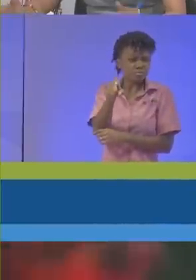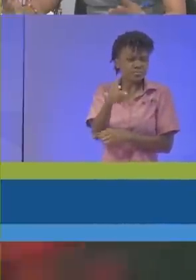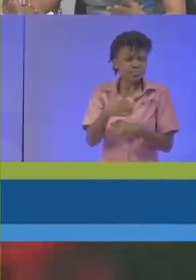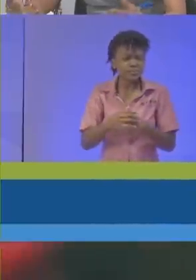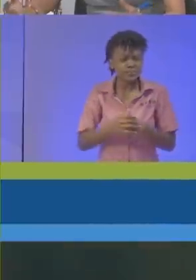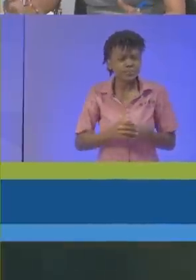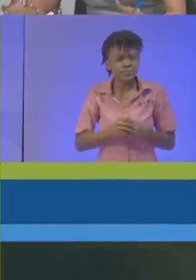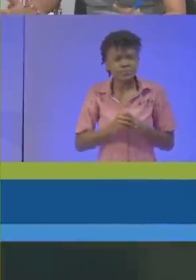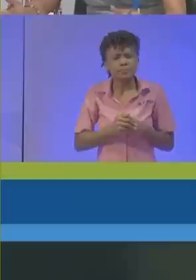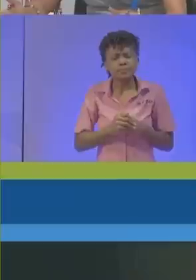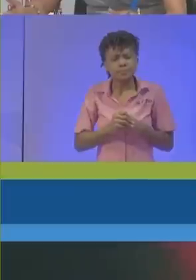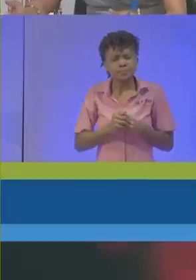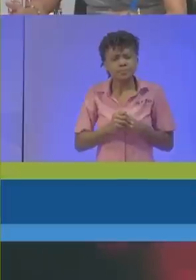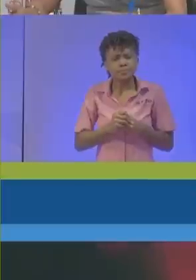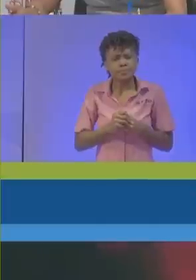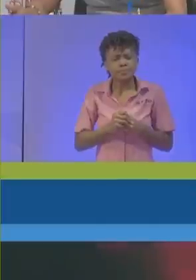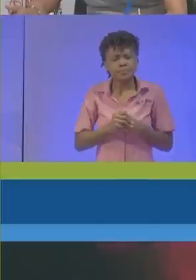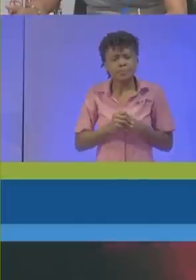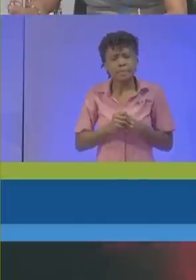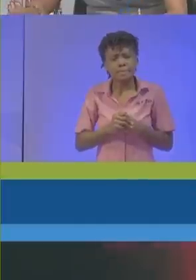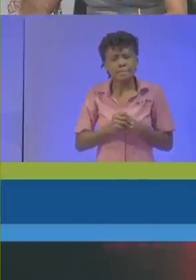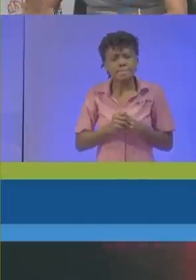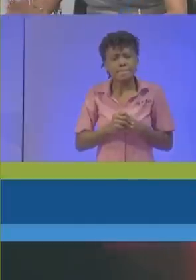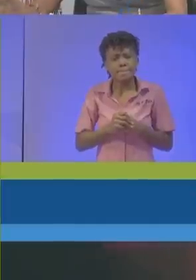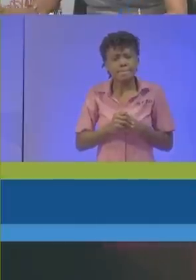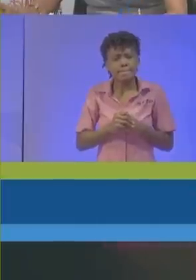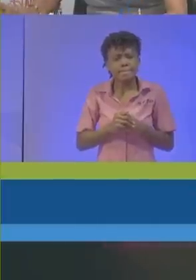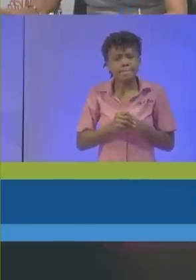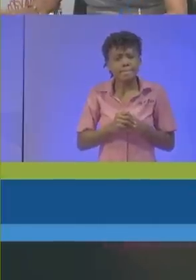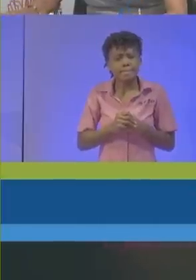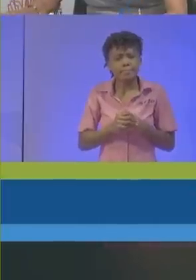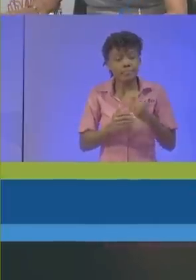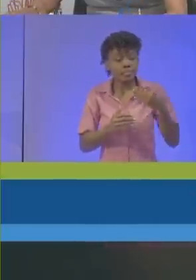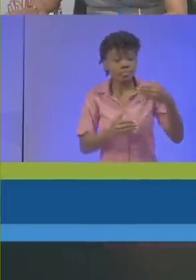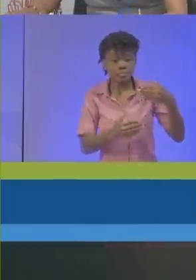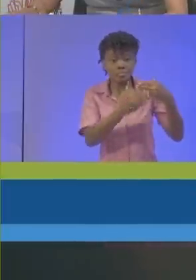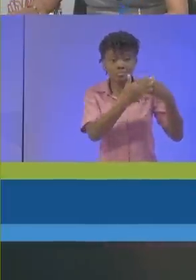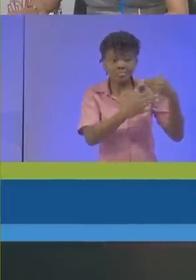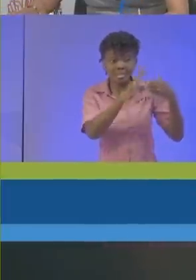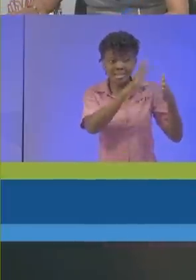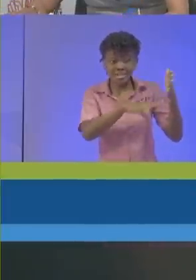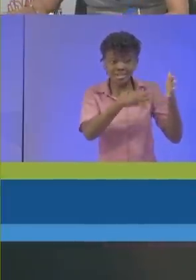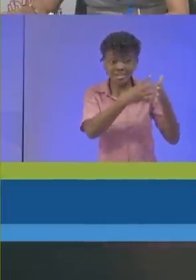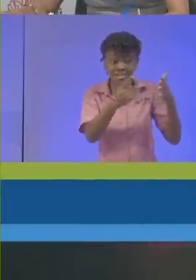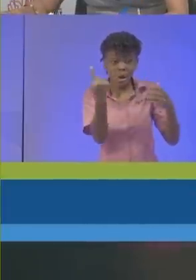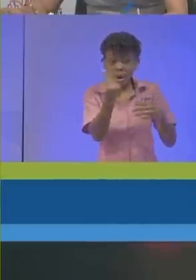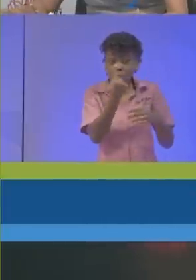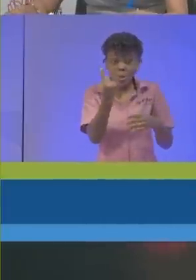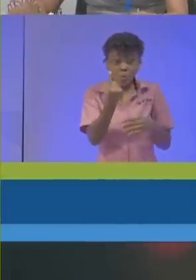is scheduling vaccines for children, but throughout the lifespan.